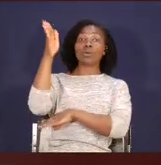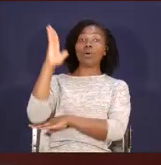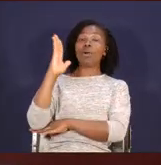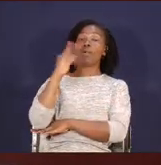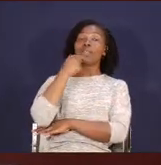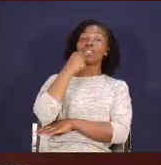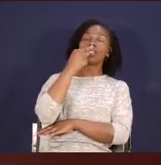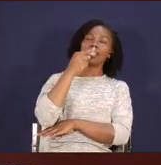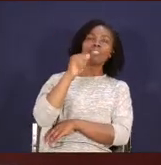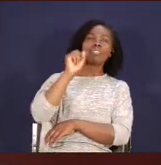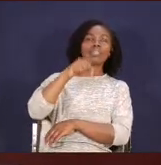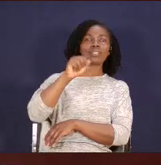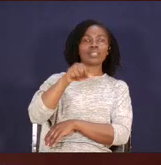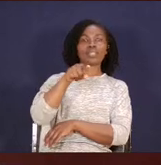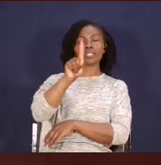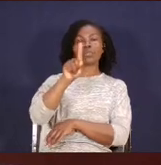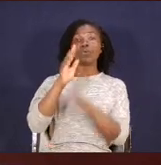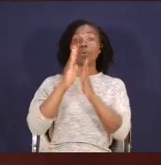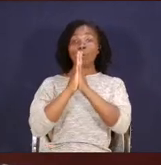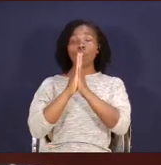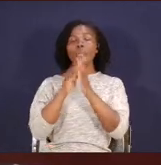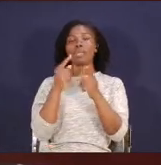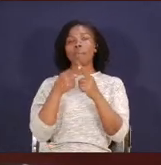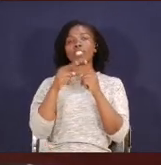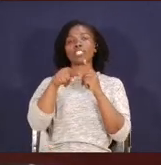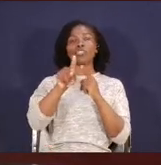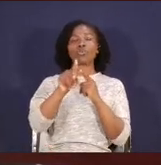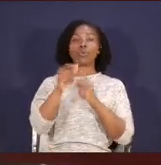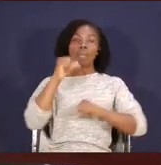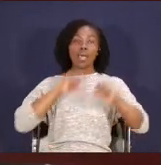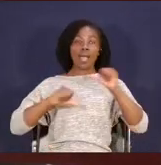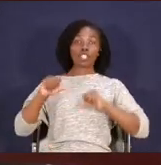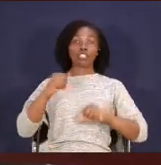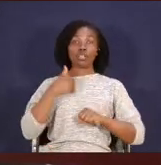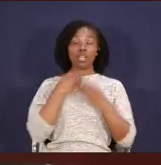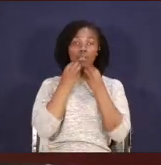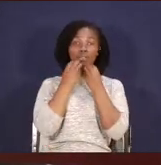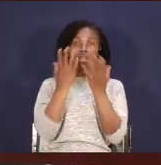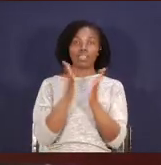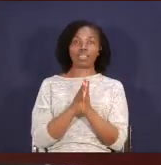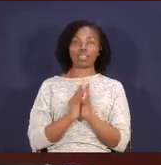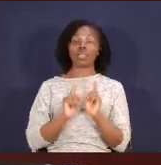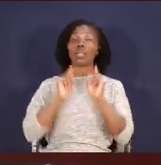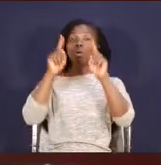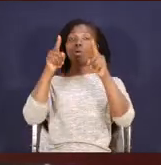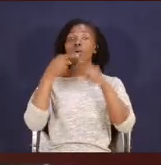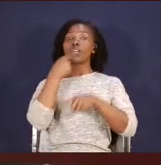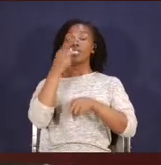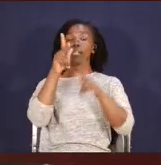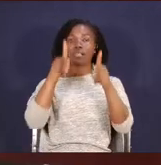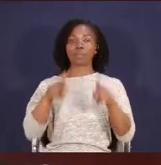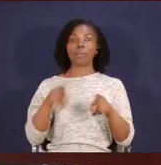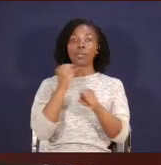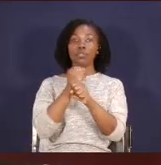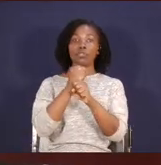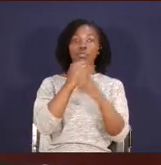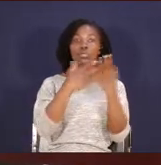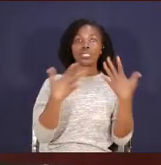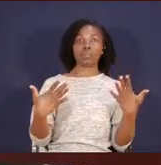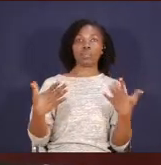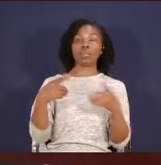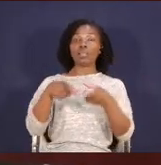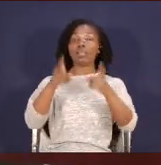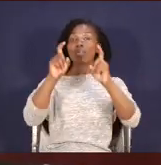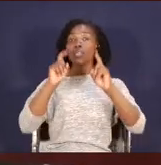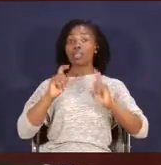but the ball is in your court. Go tell the people they got to do something. The gift that God has